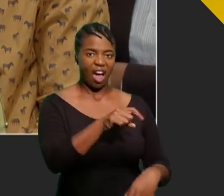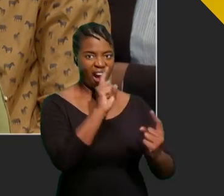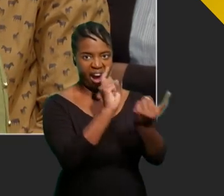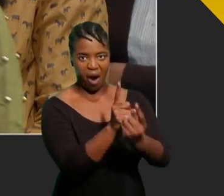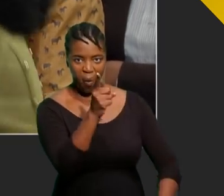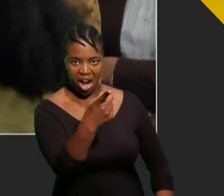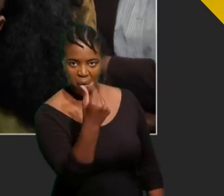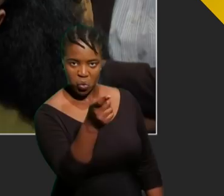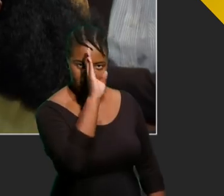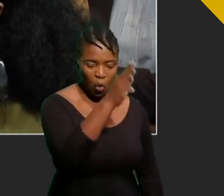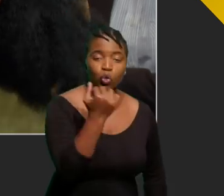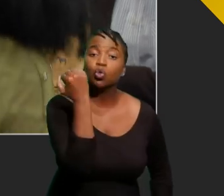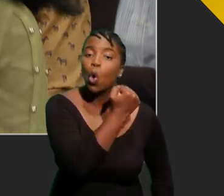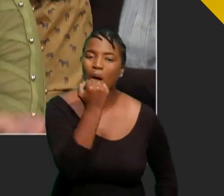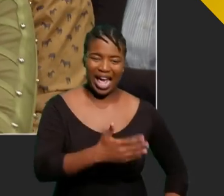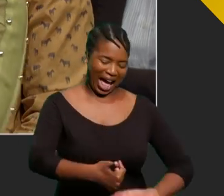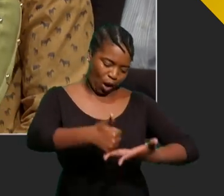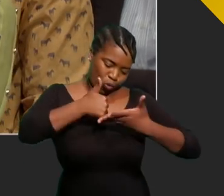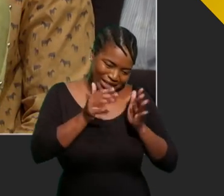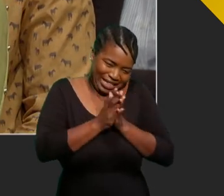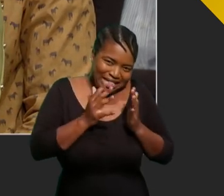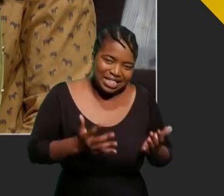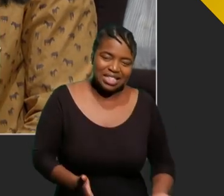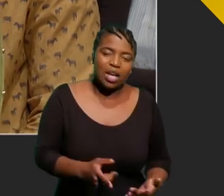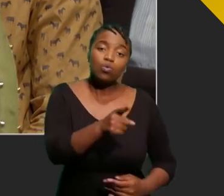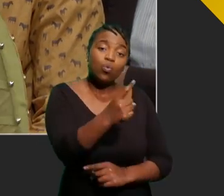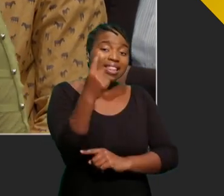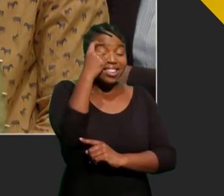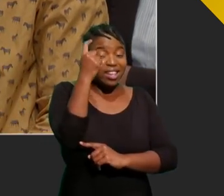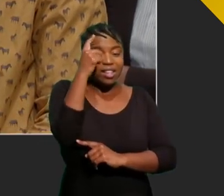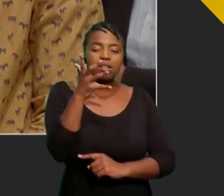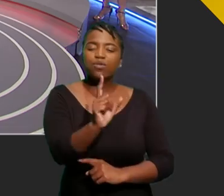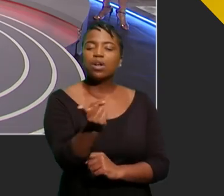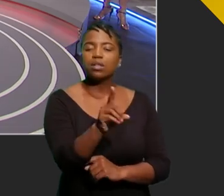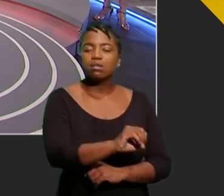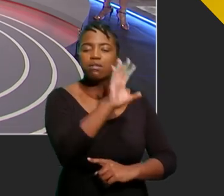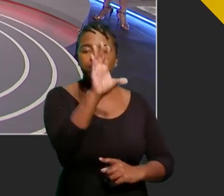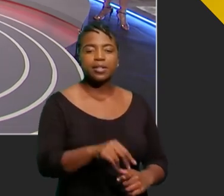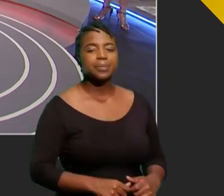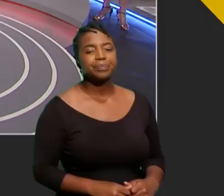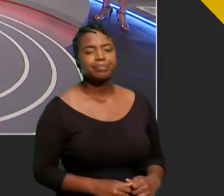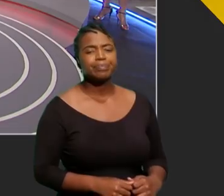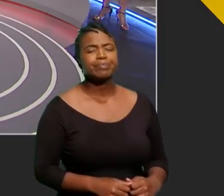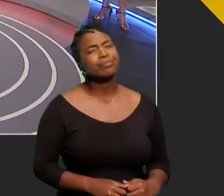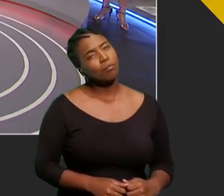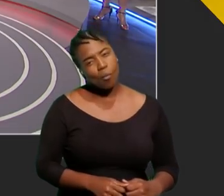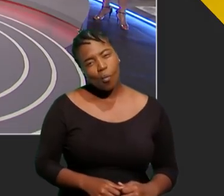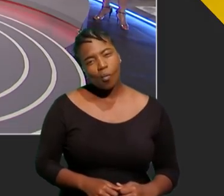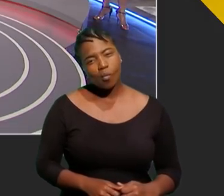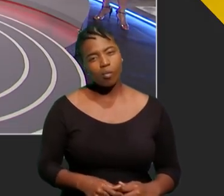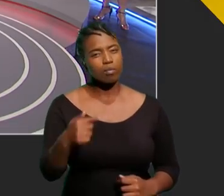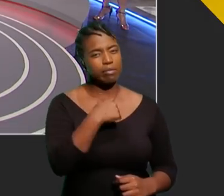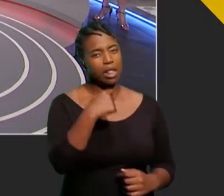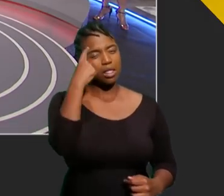help, horisori doesn't help. What type of prosecution do you think we're actually looking for? Hi, I think that